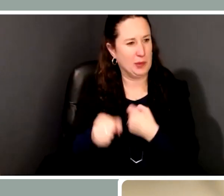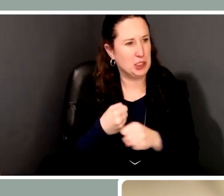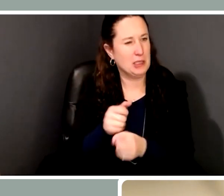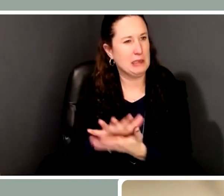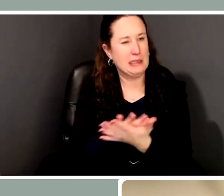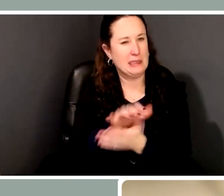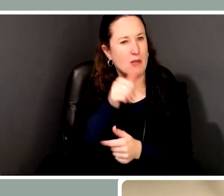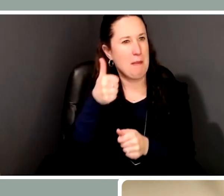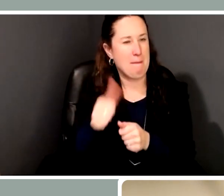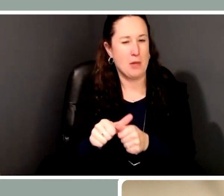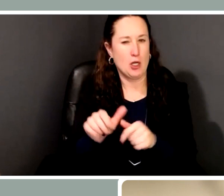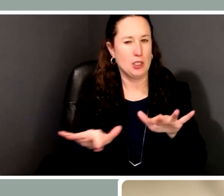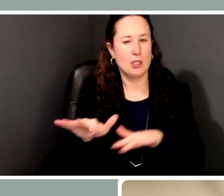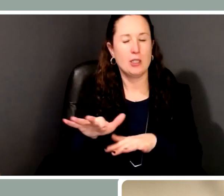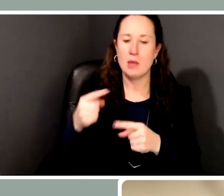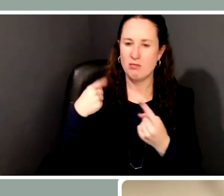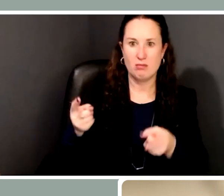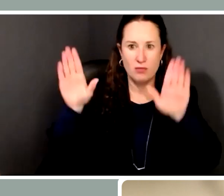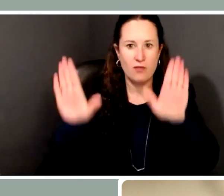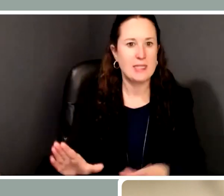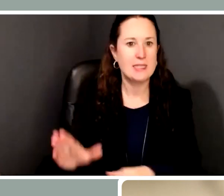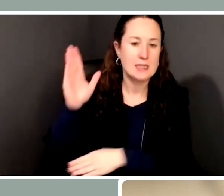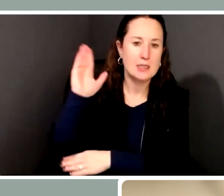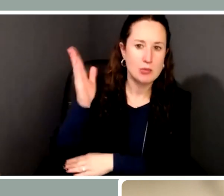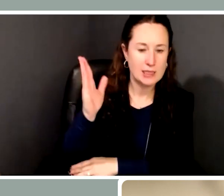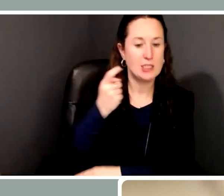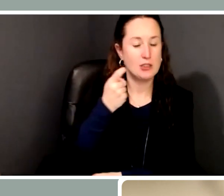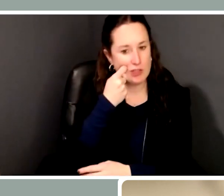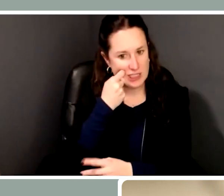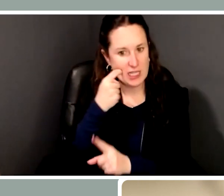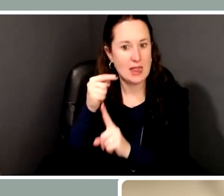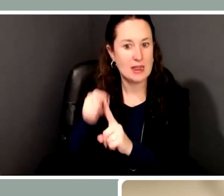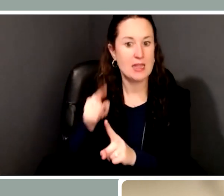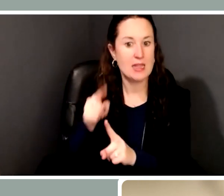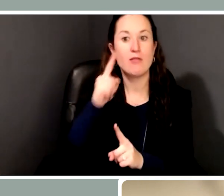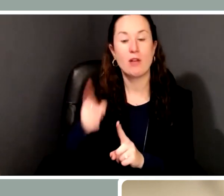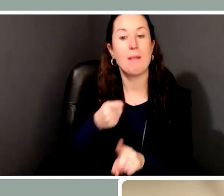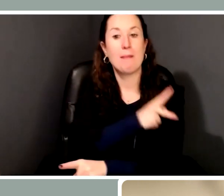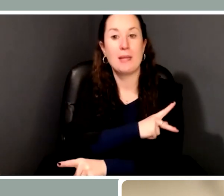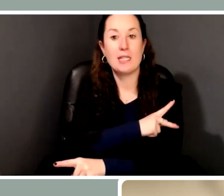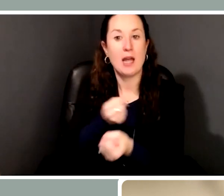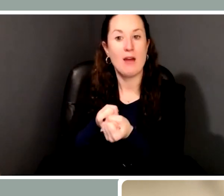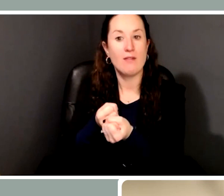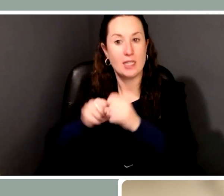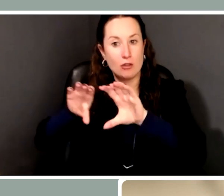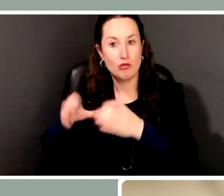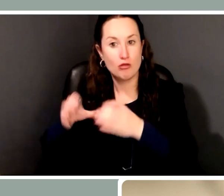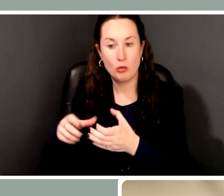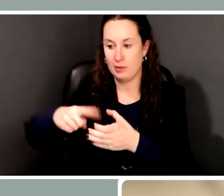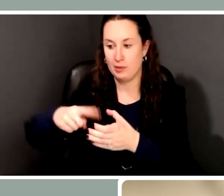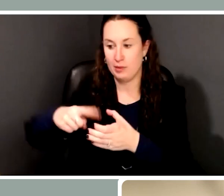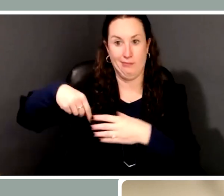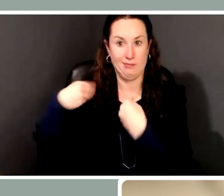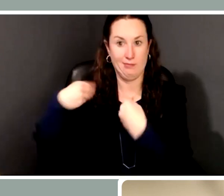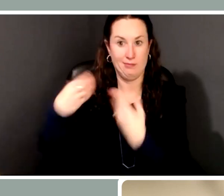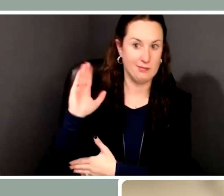presentation that was done by a patient advocate group that in, very short time sort